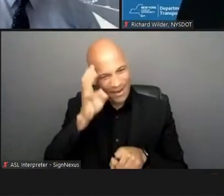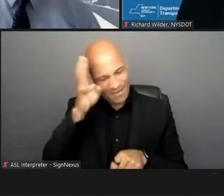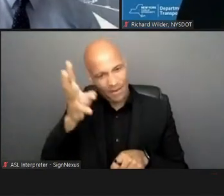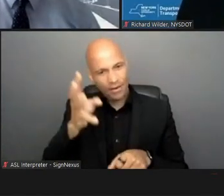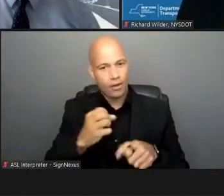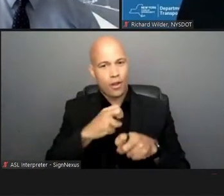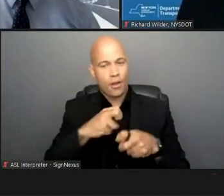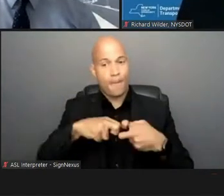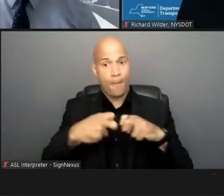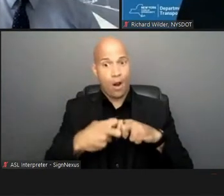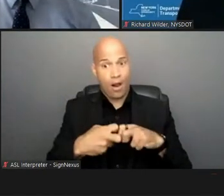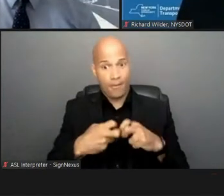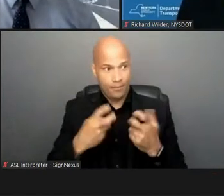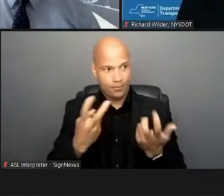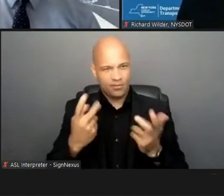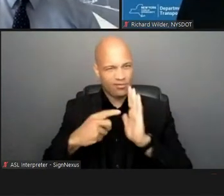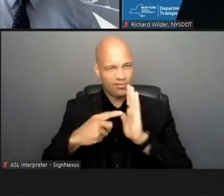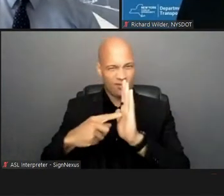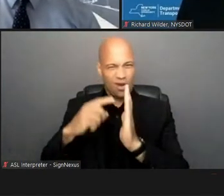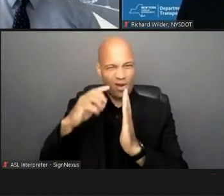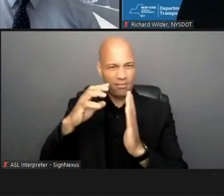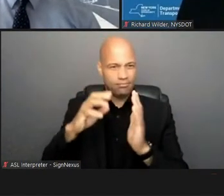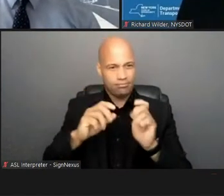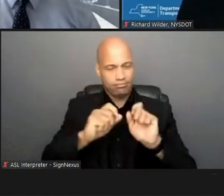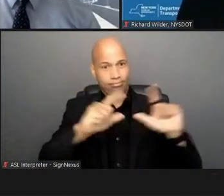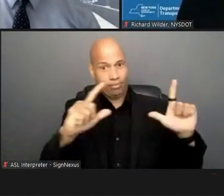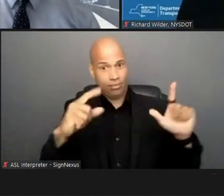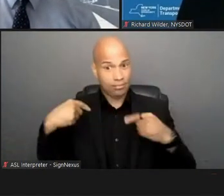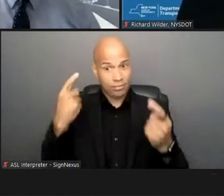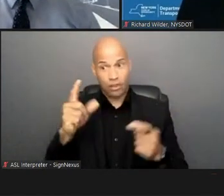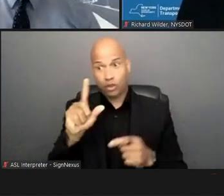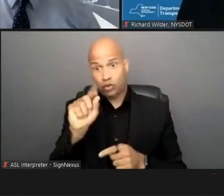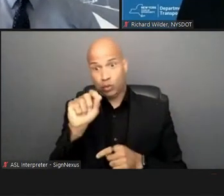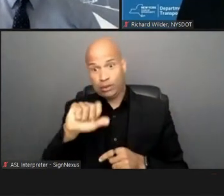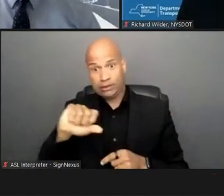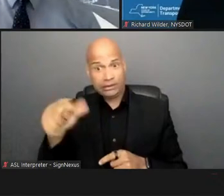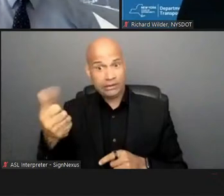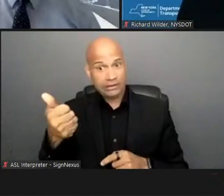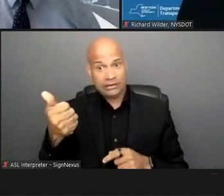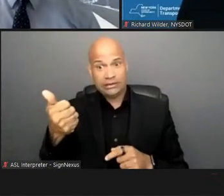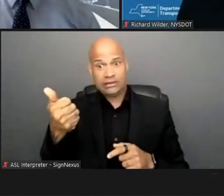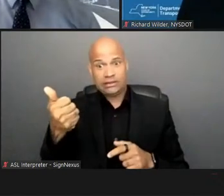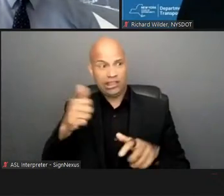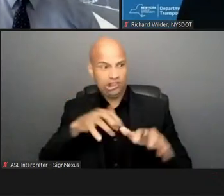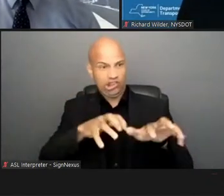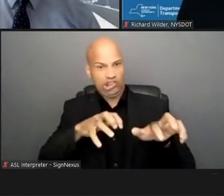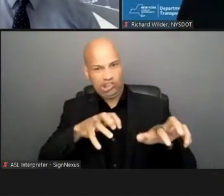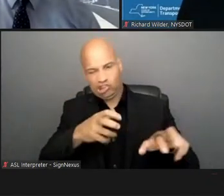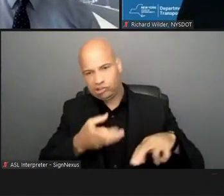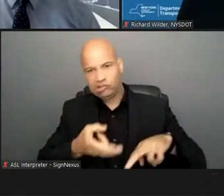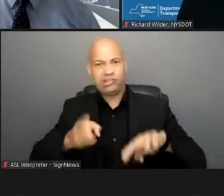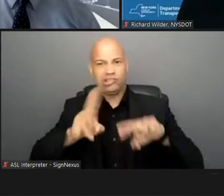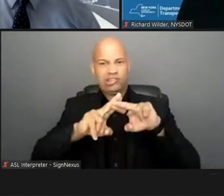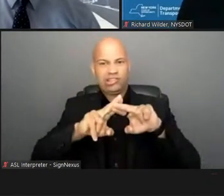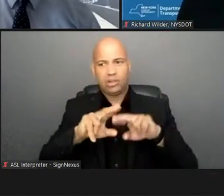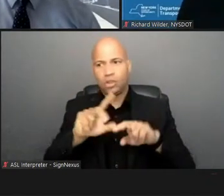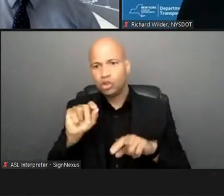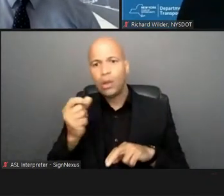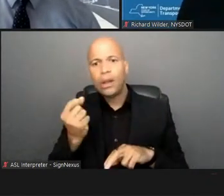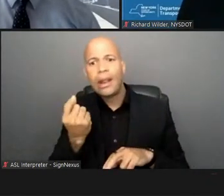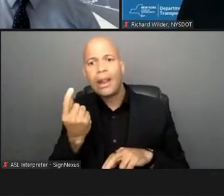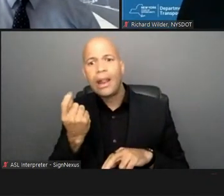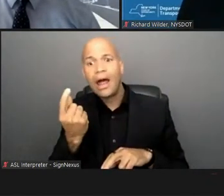the beginning of this that said that since 2010 suddenly congestion spiked well guess what in 2011 we went from having